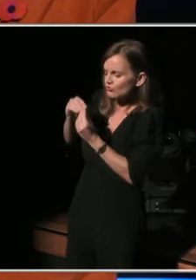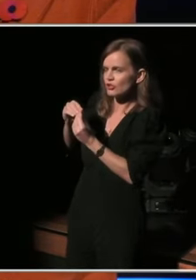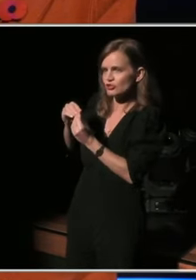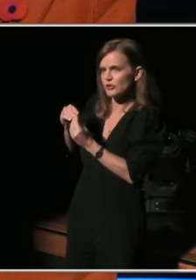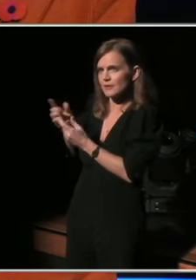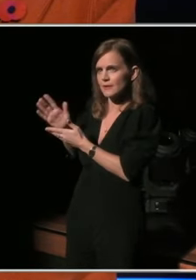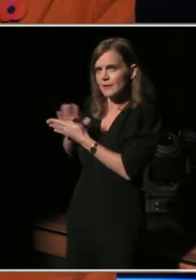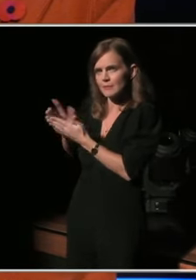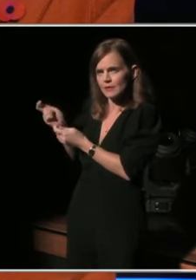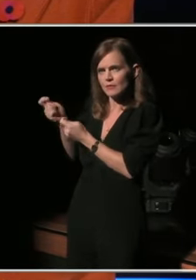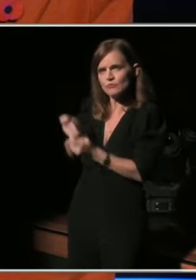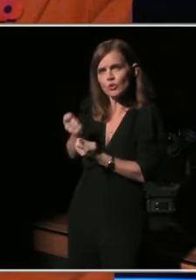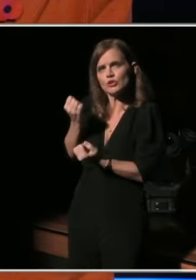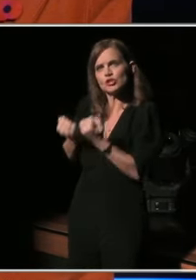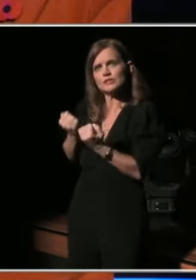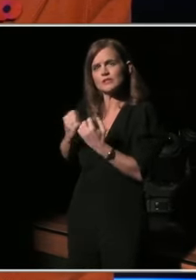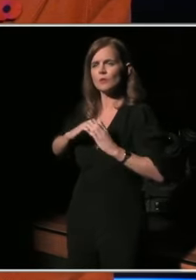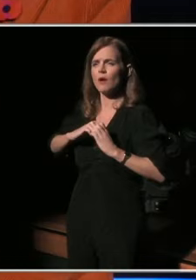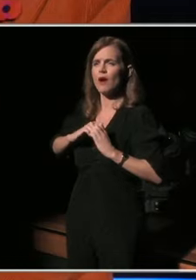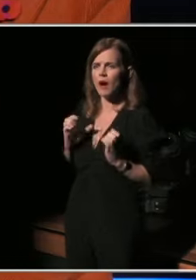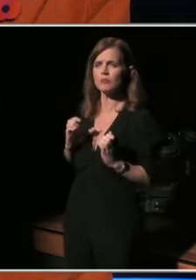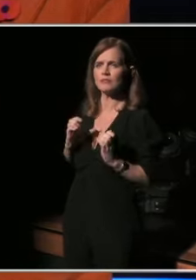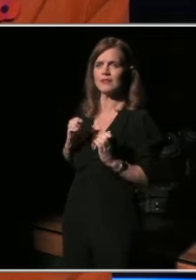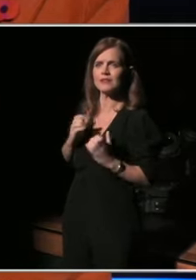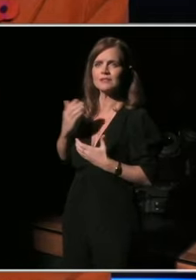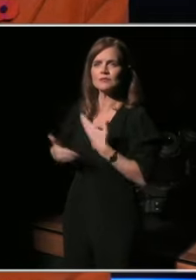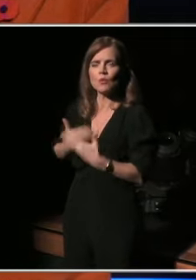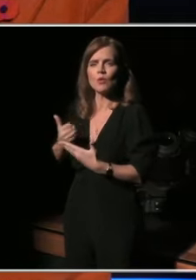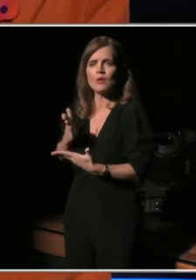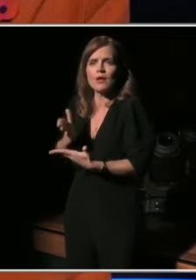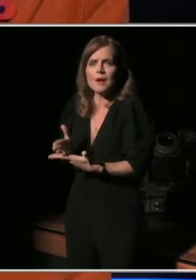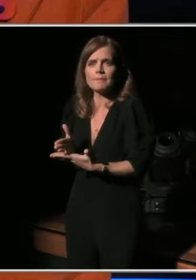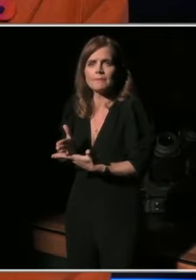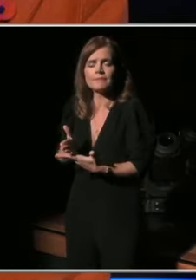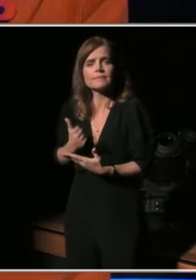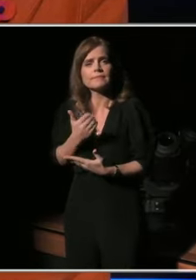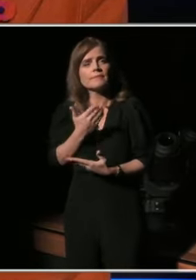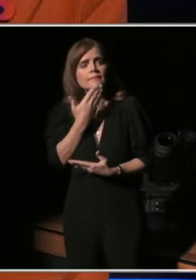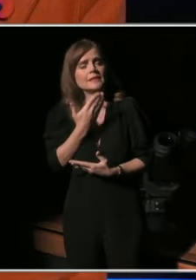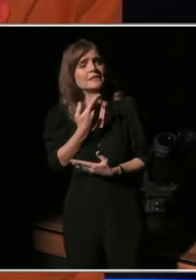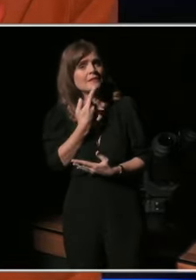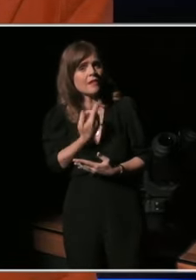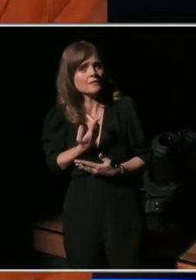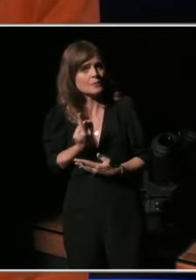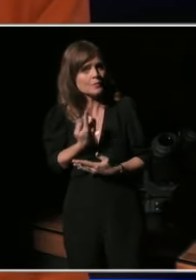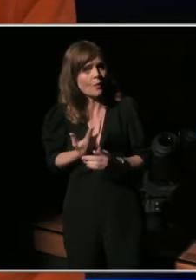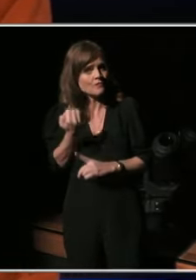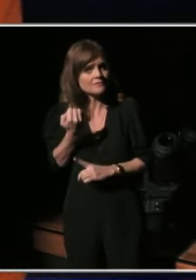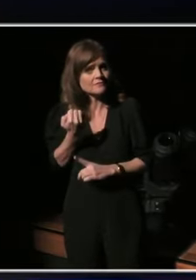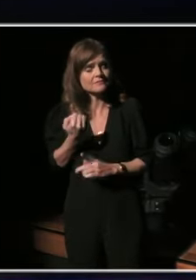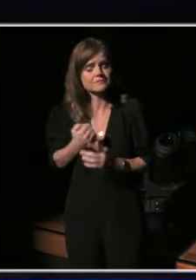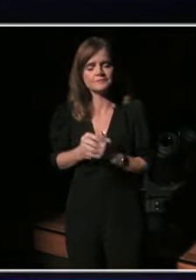justice to this heartbreaking story. So Nicola, please tell us who the award goes to.